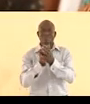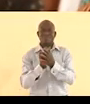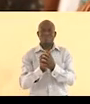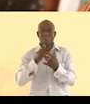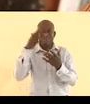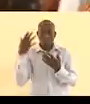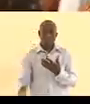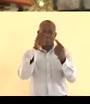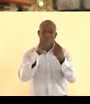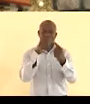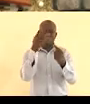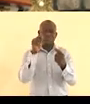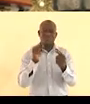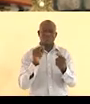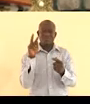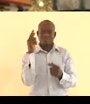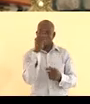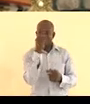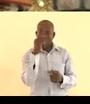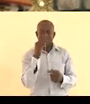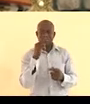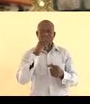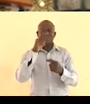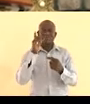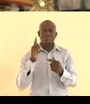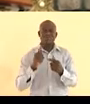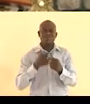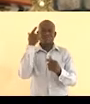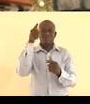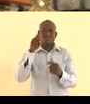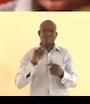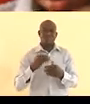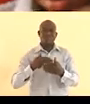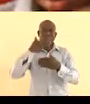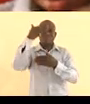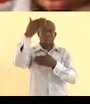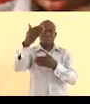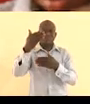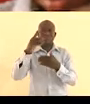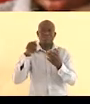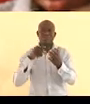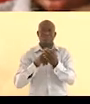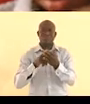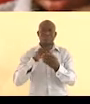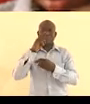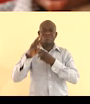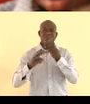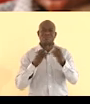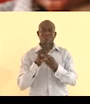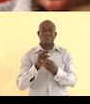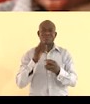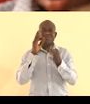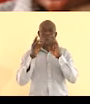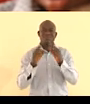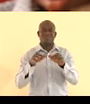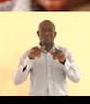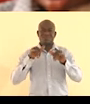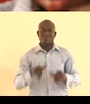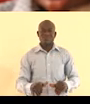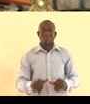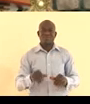was thrown away. Once you go beyond this world, then it makes sense. But if you remain